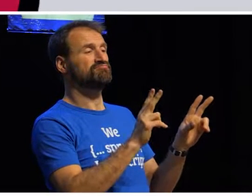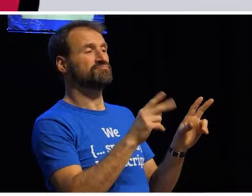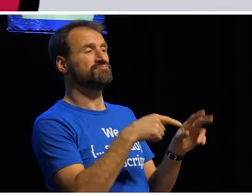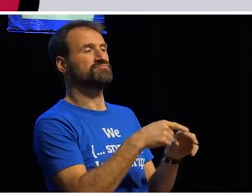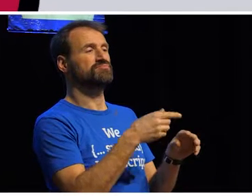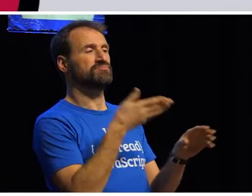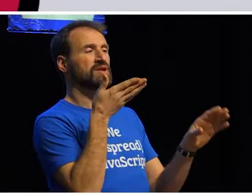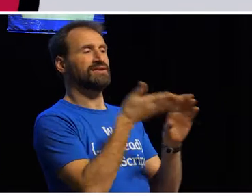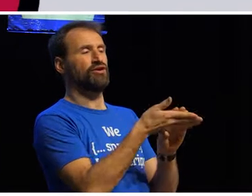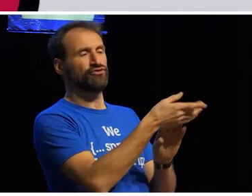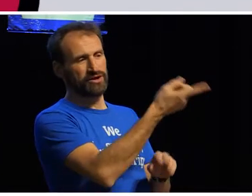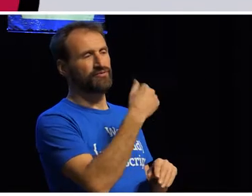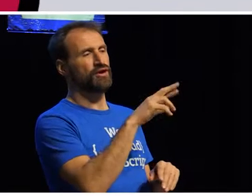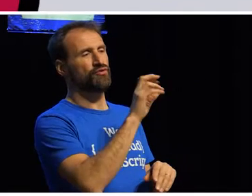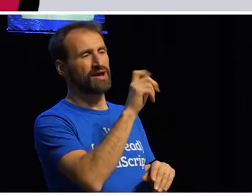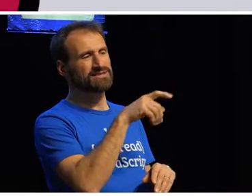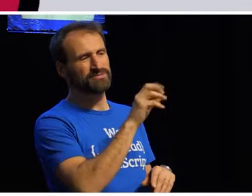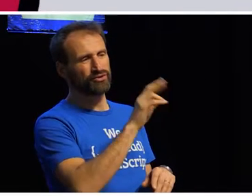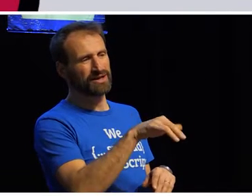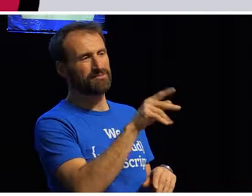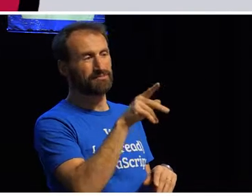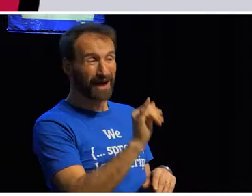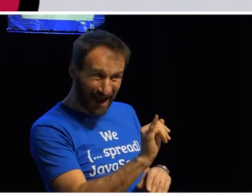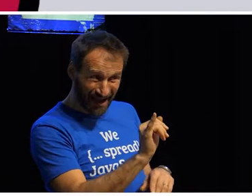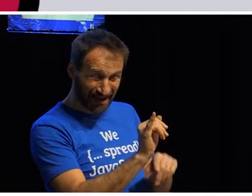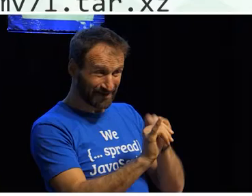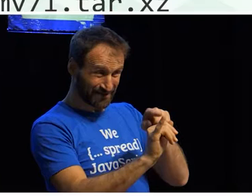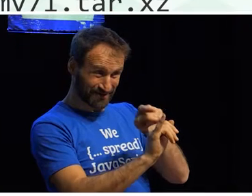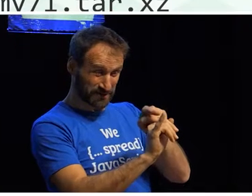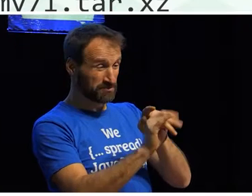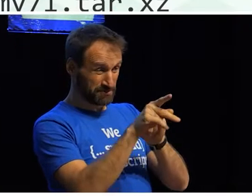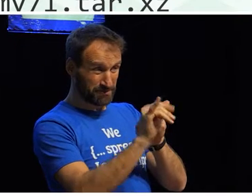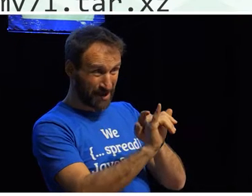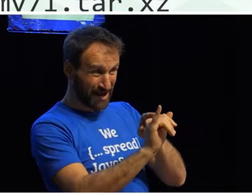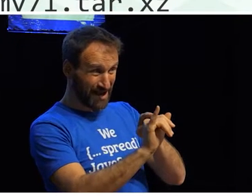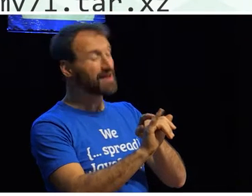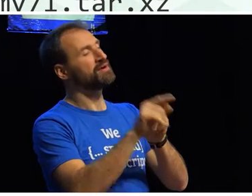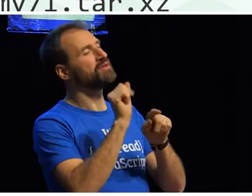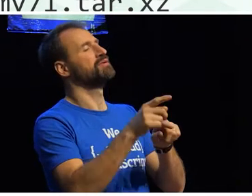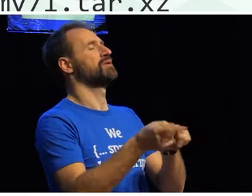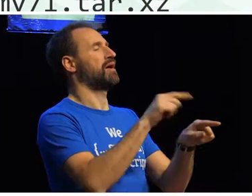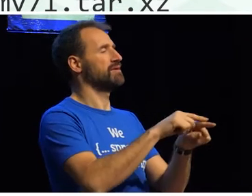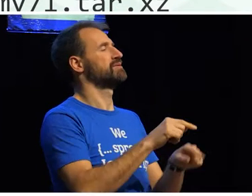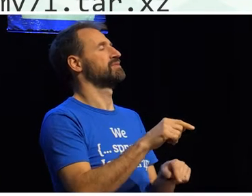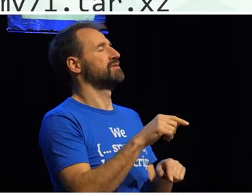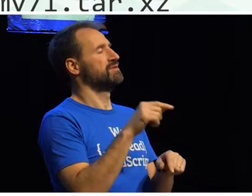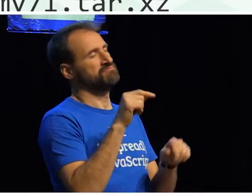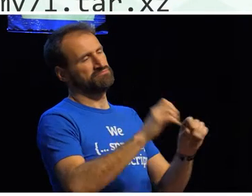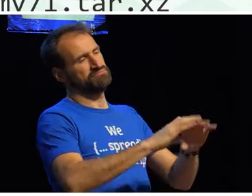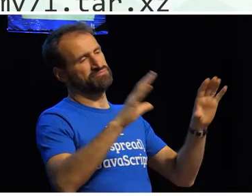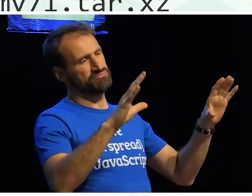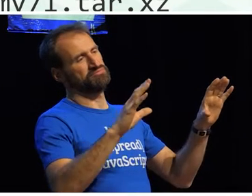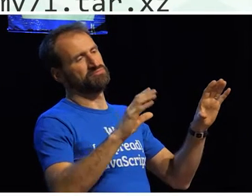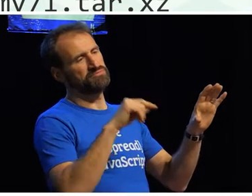from Raspberry Pi. So everything's running on Pi. So you can just open up Terminal in Raspberry Pi, and you can